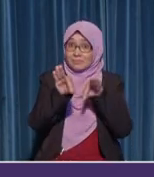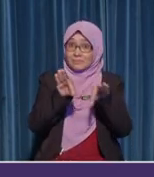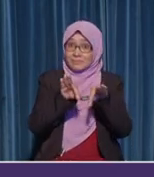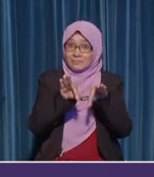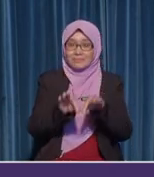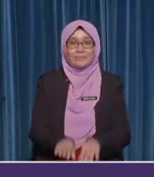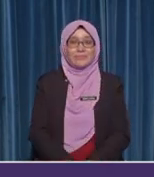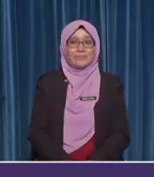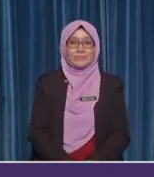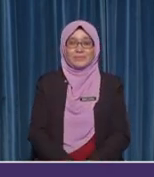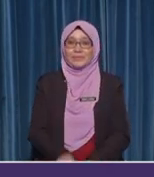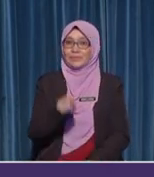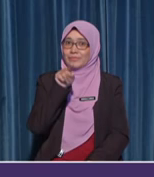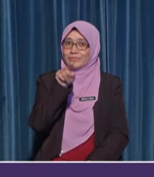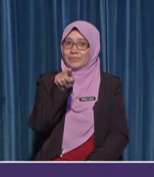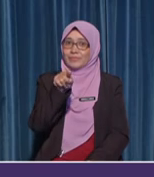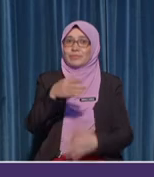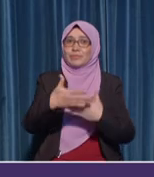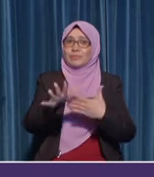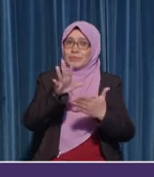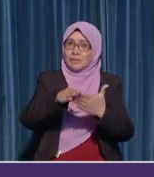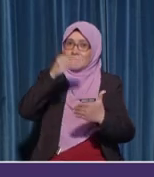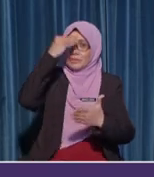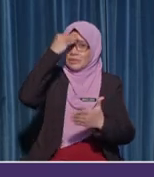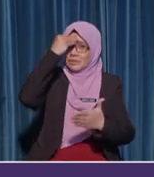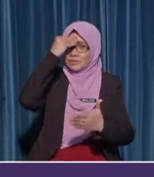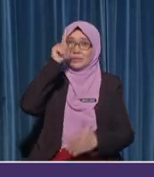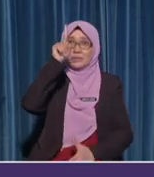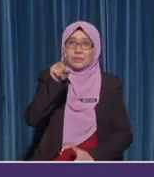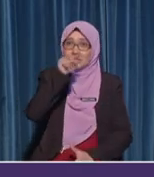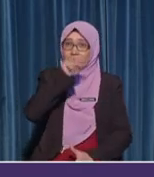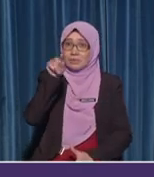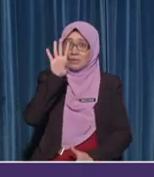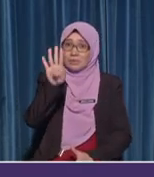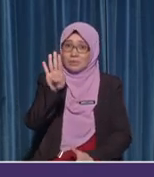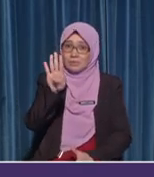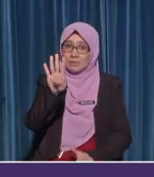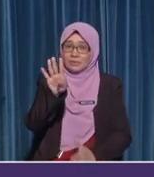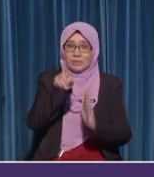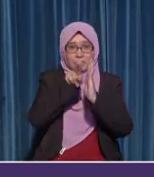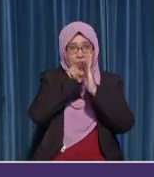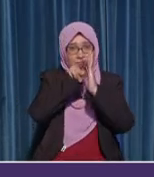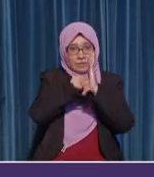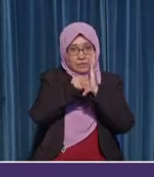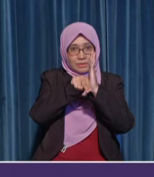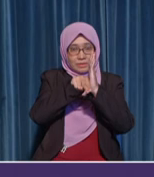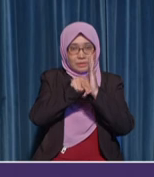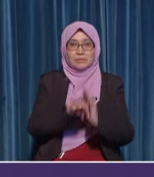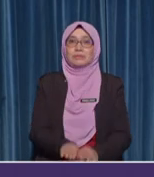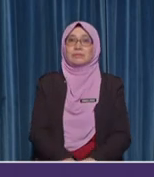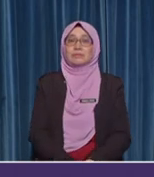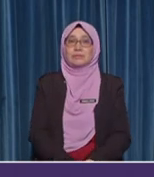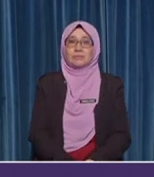You have learnt before, a quarter of an hour is